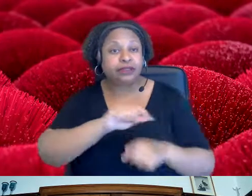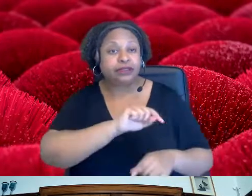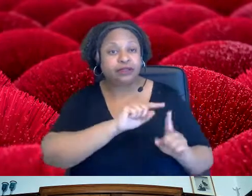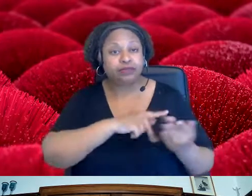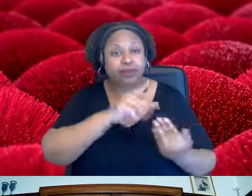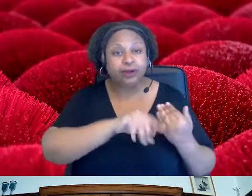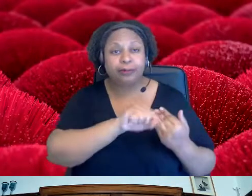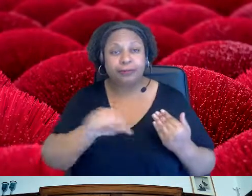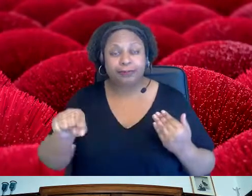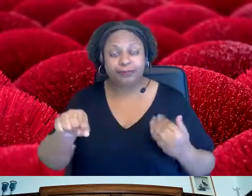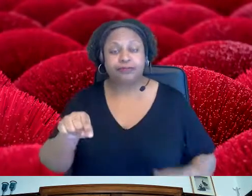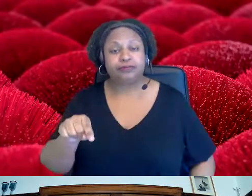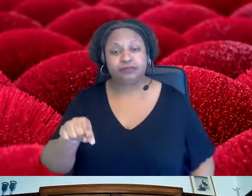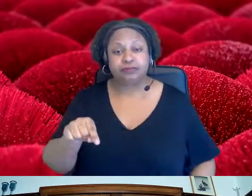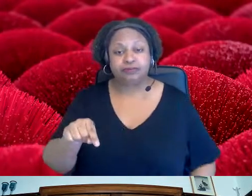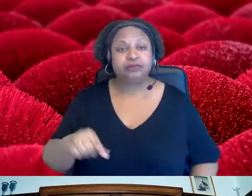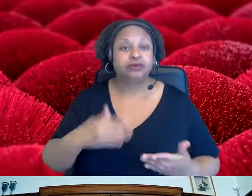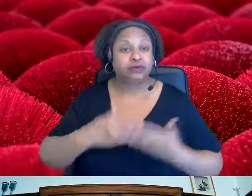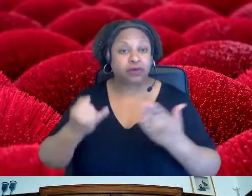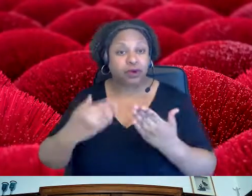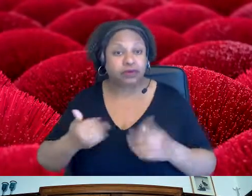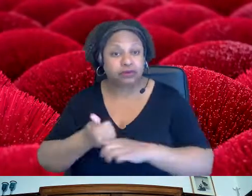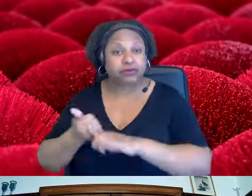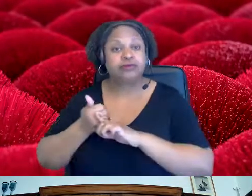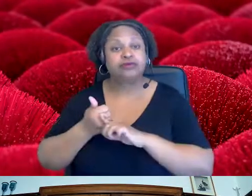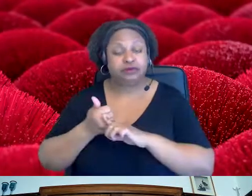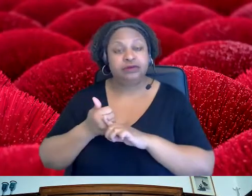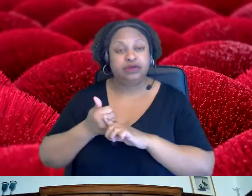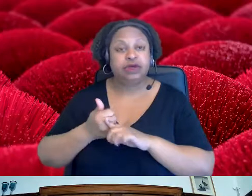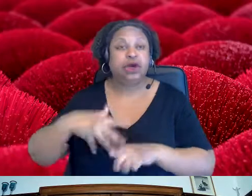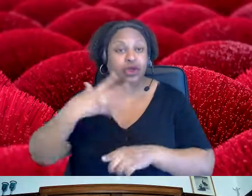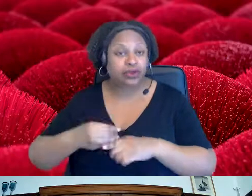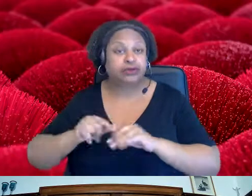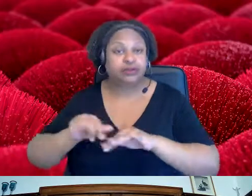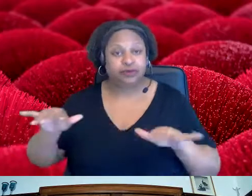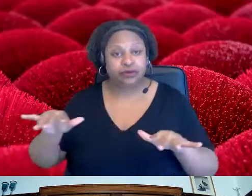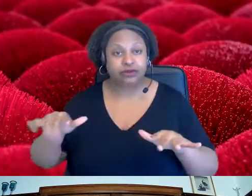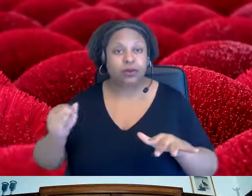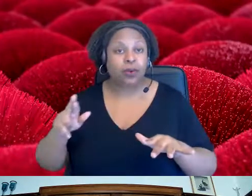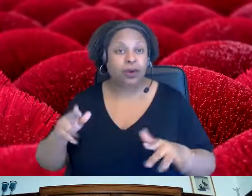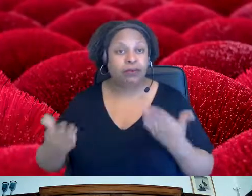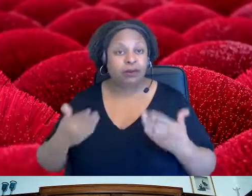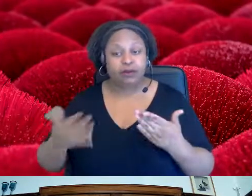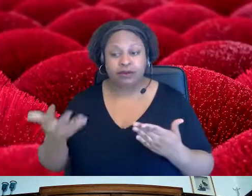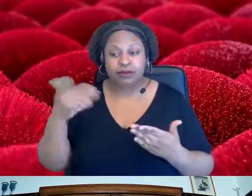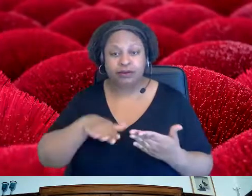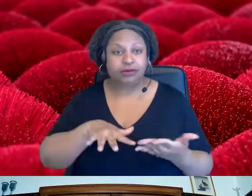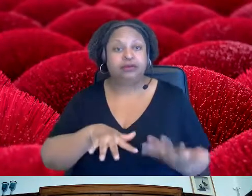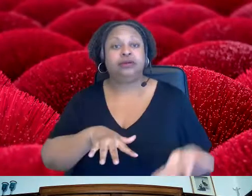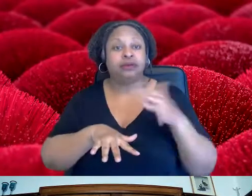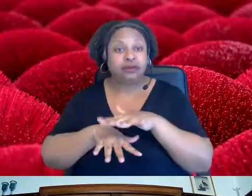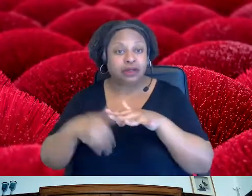those artists who are culturally diverse, who do experience some kind of disability, who do are